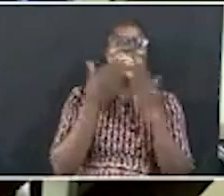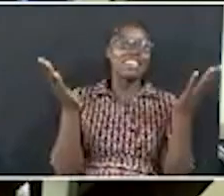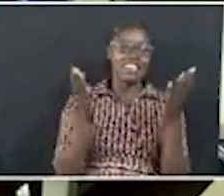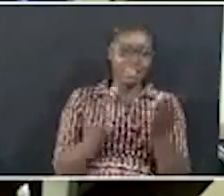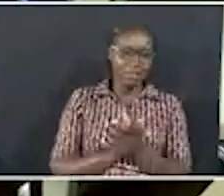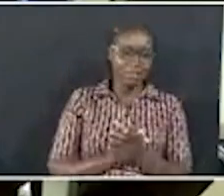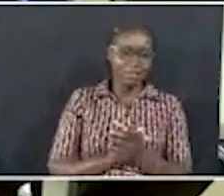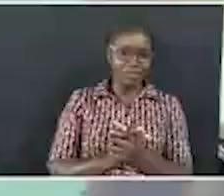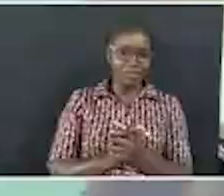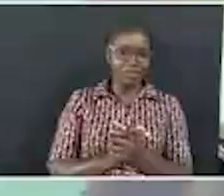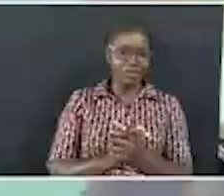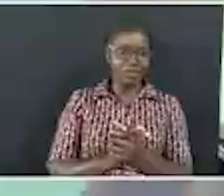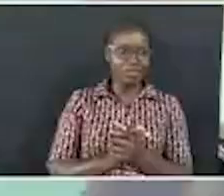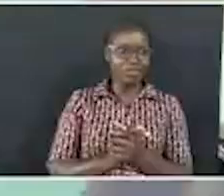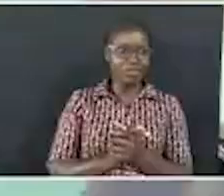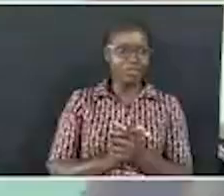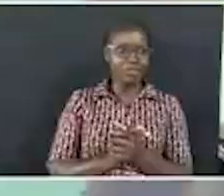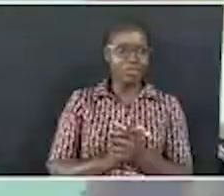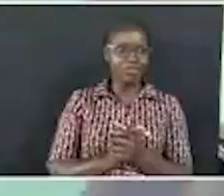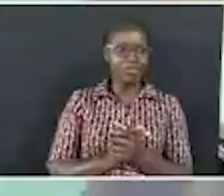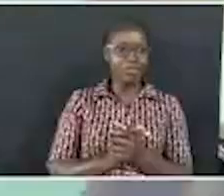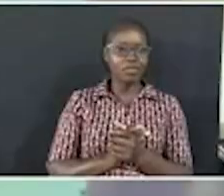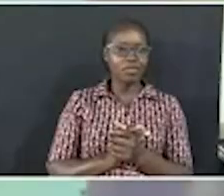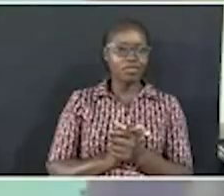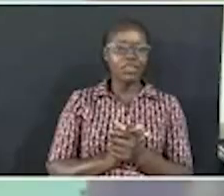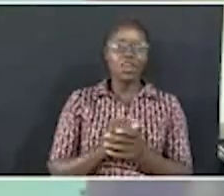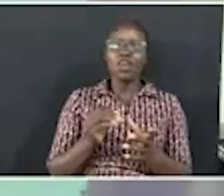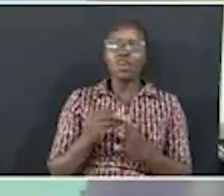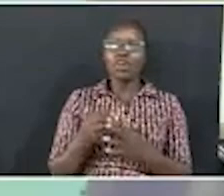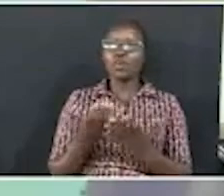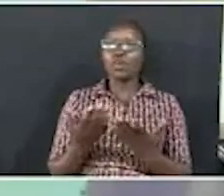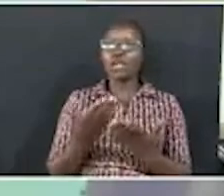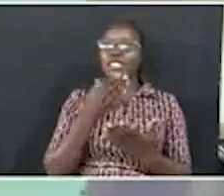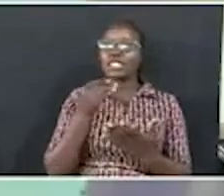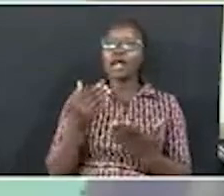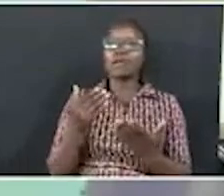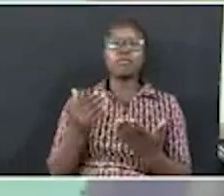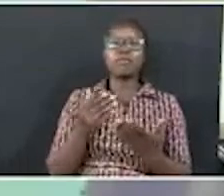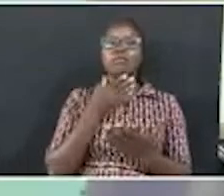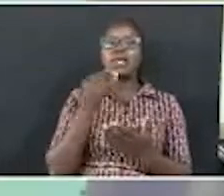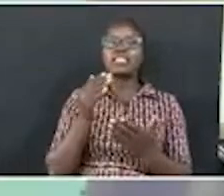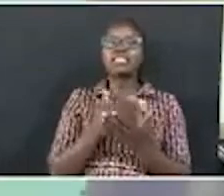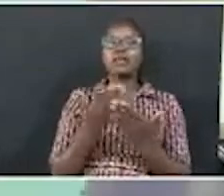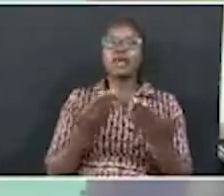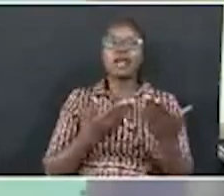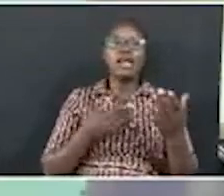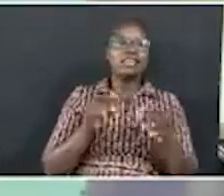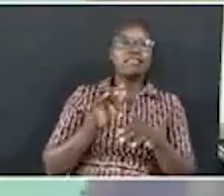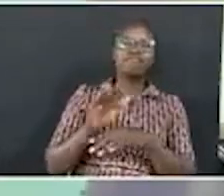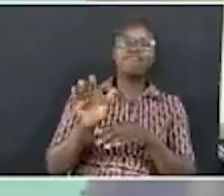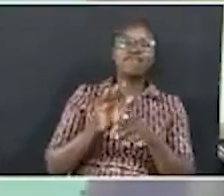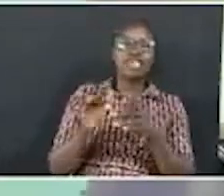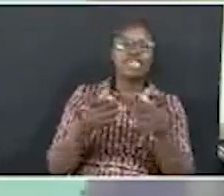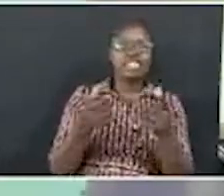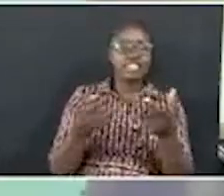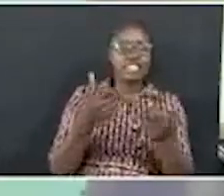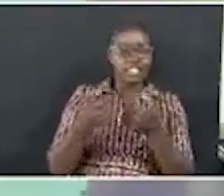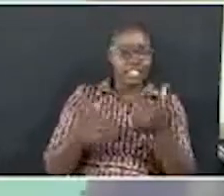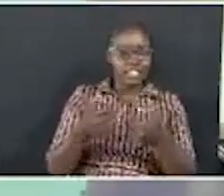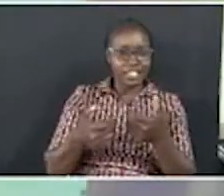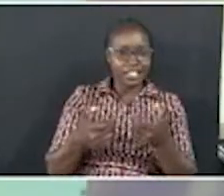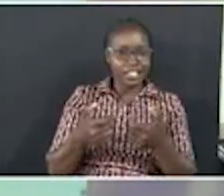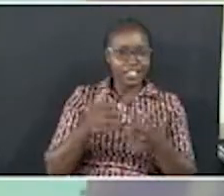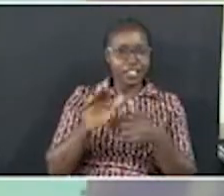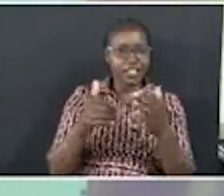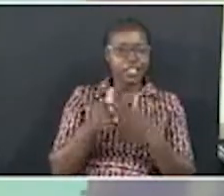anywhere. Or you are flirting with some man somewhere, exchanging texts. You know, when you